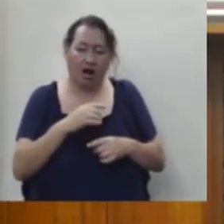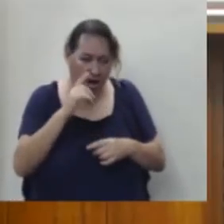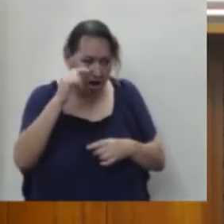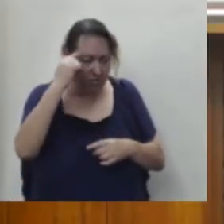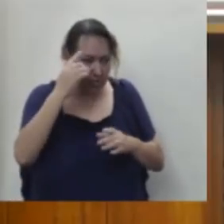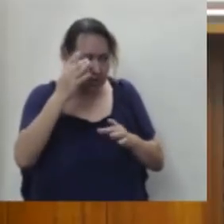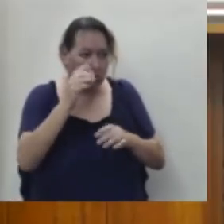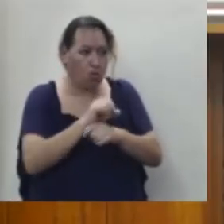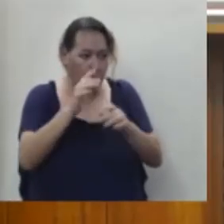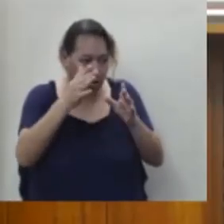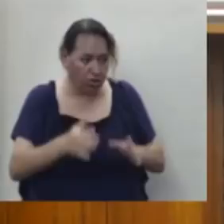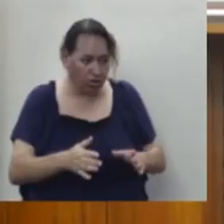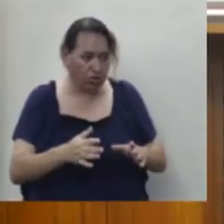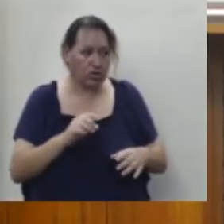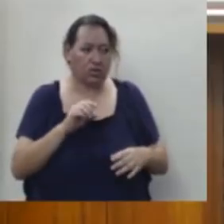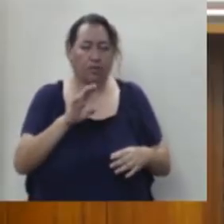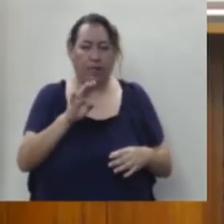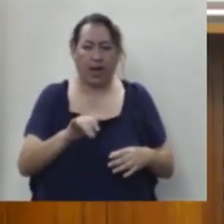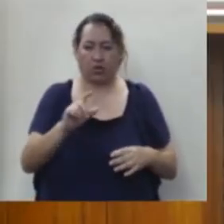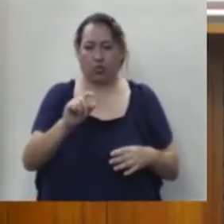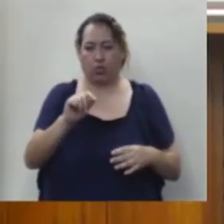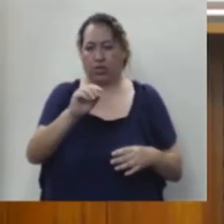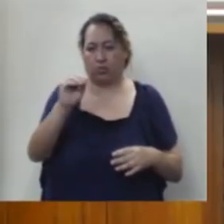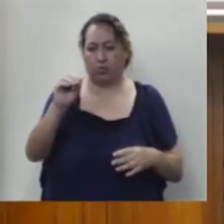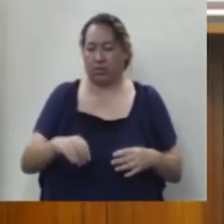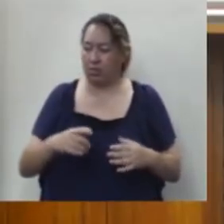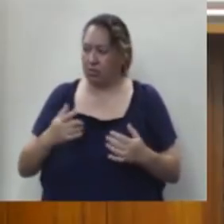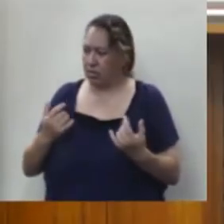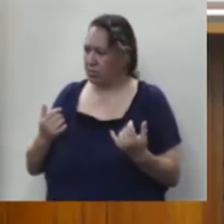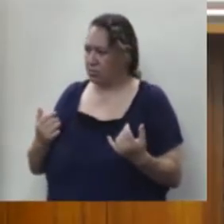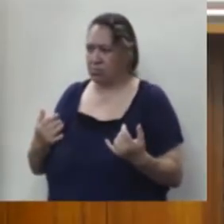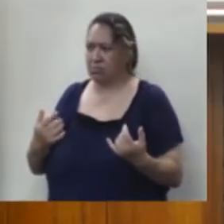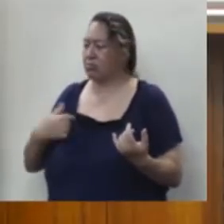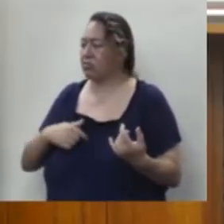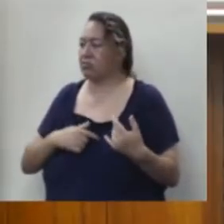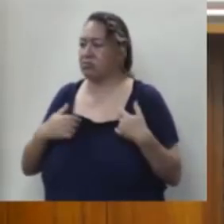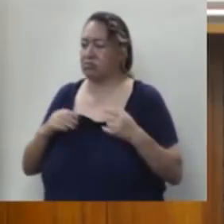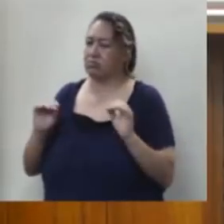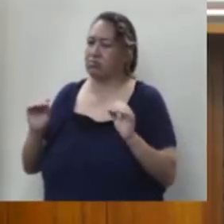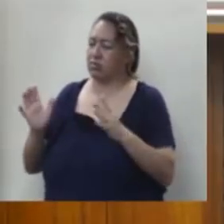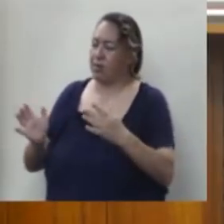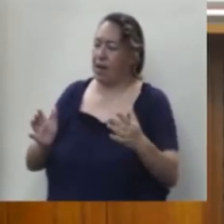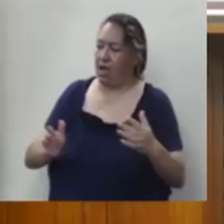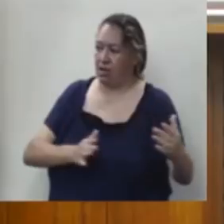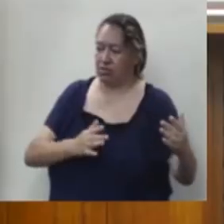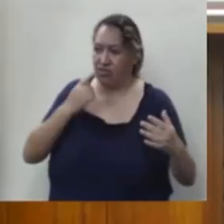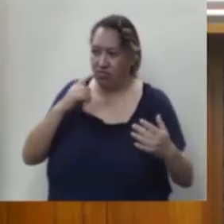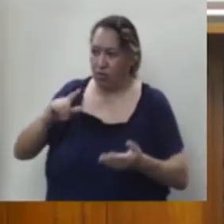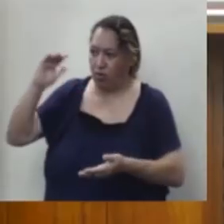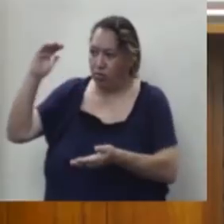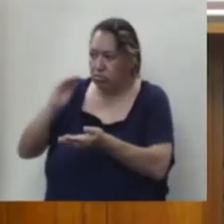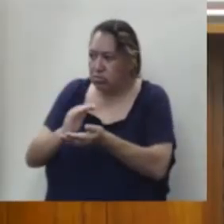Okay. So there are no plans for our government to decrease income of our workers. There is